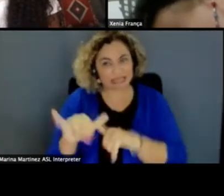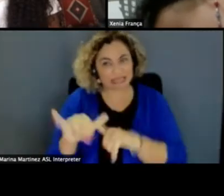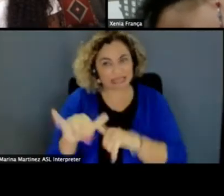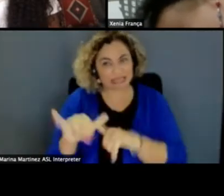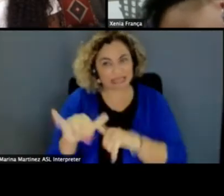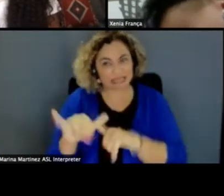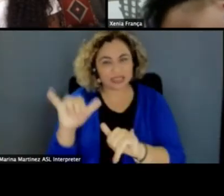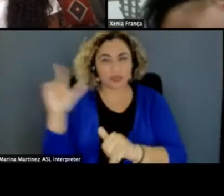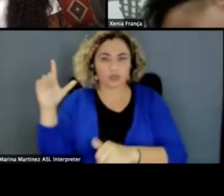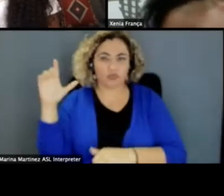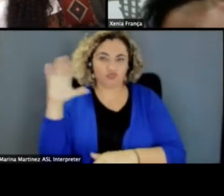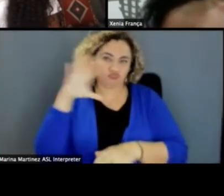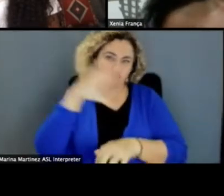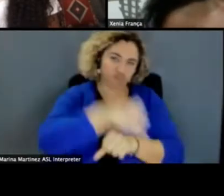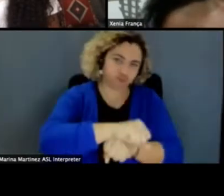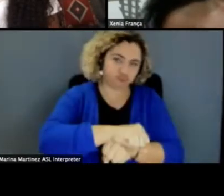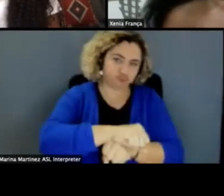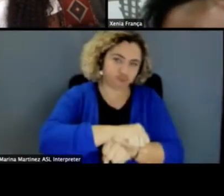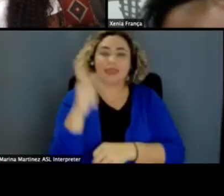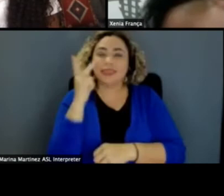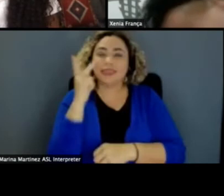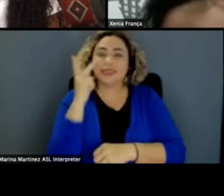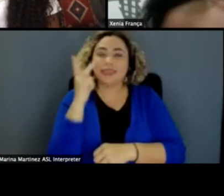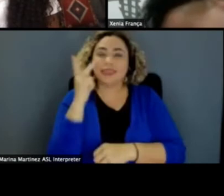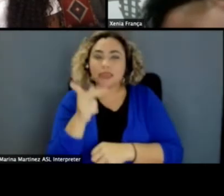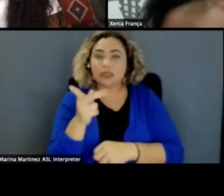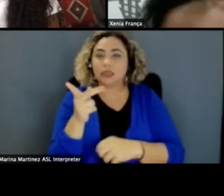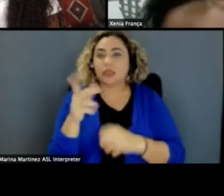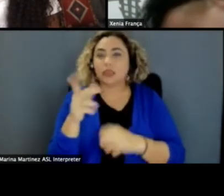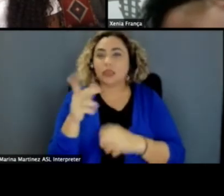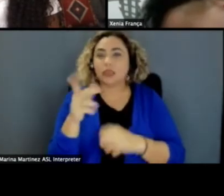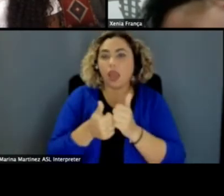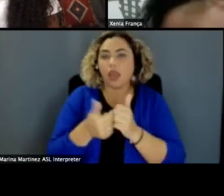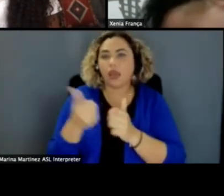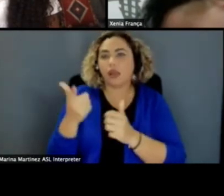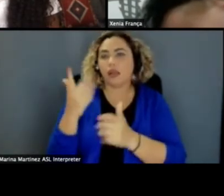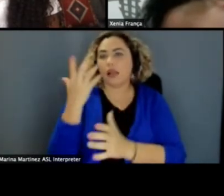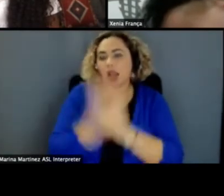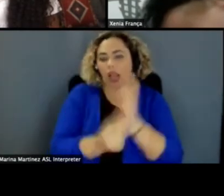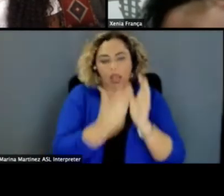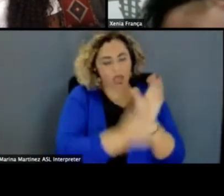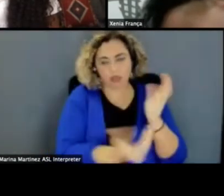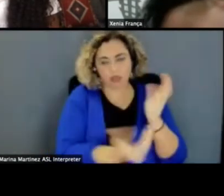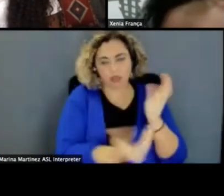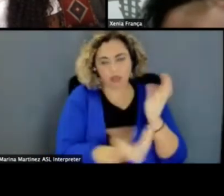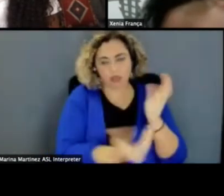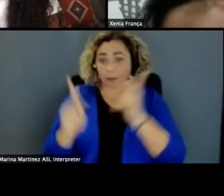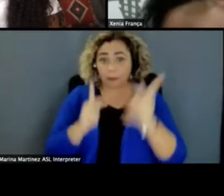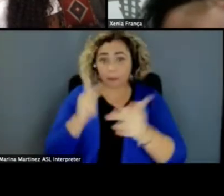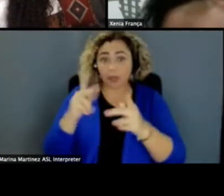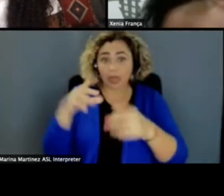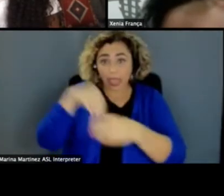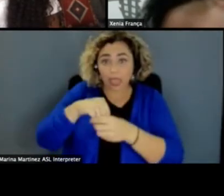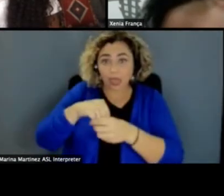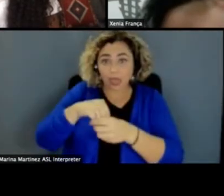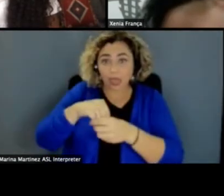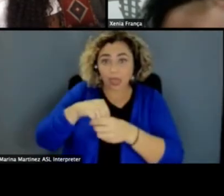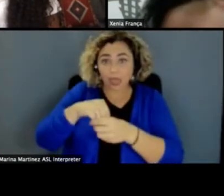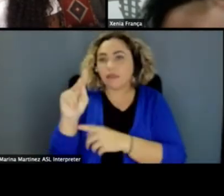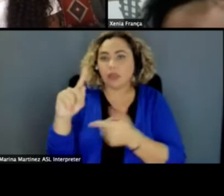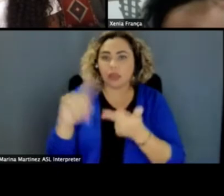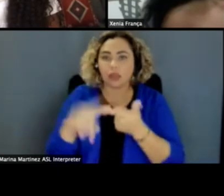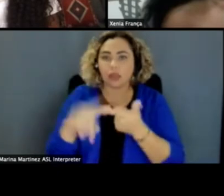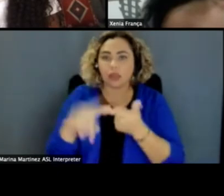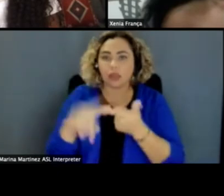And you see this by the representation or lack thereof of Black peoples in the media, but also the lack